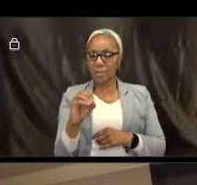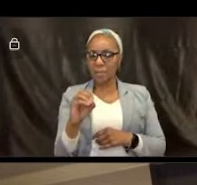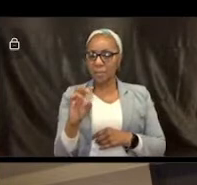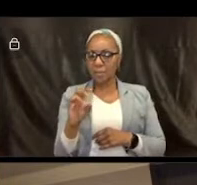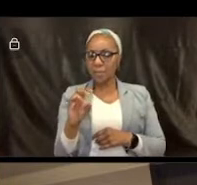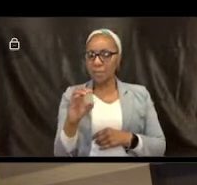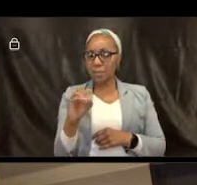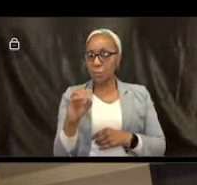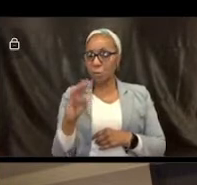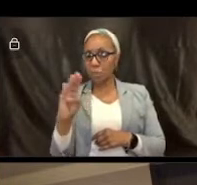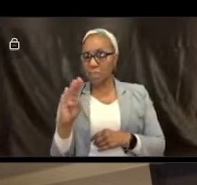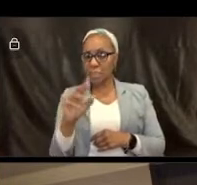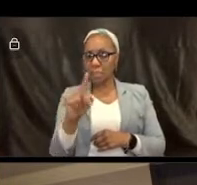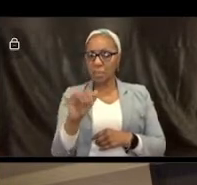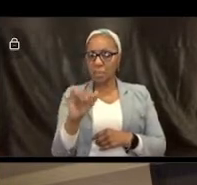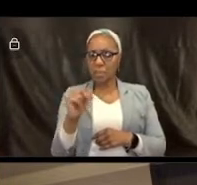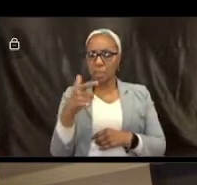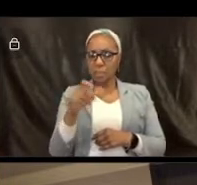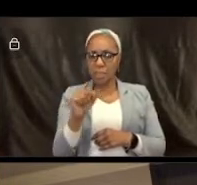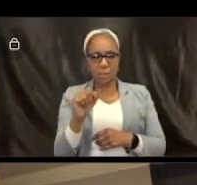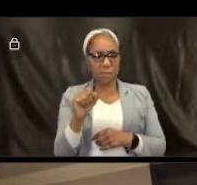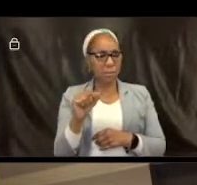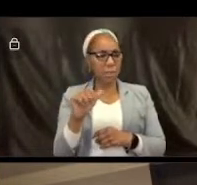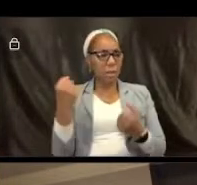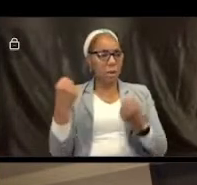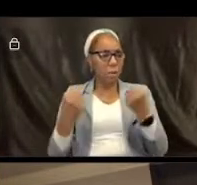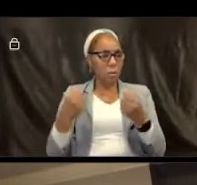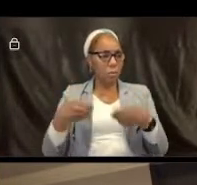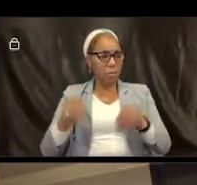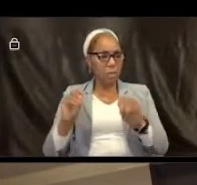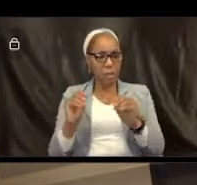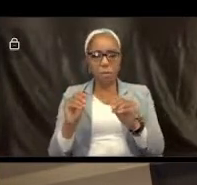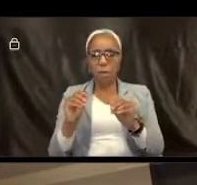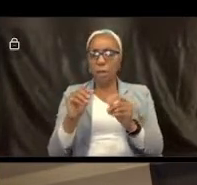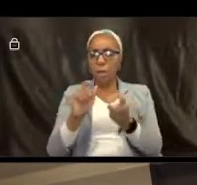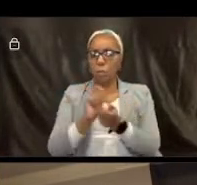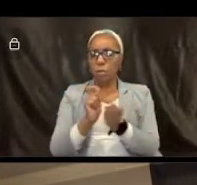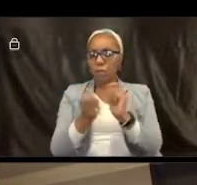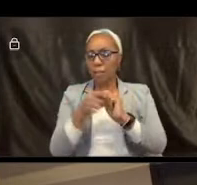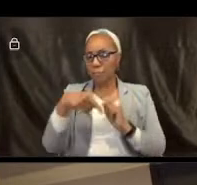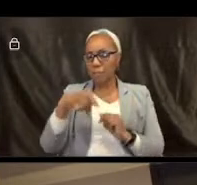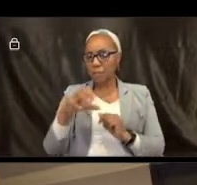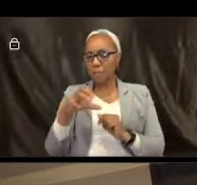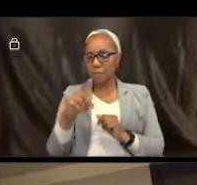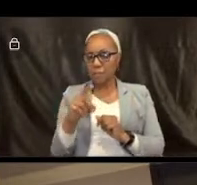Z7807870B, King Seasonal Fireworks Sales, revised PCD,